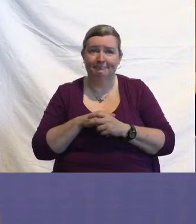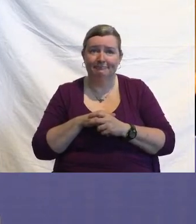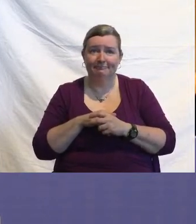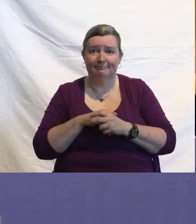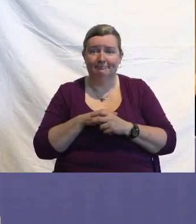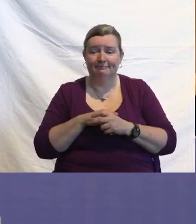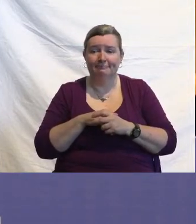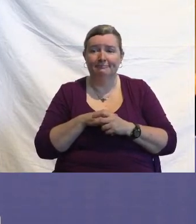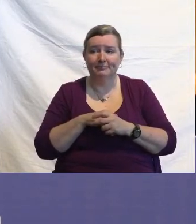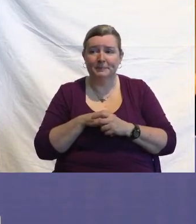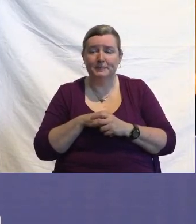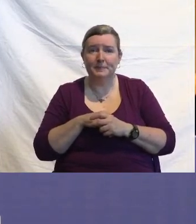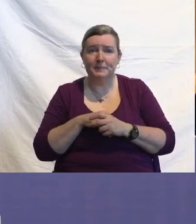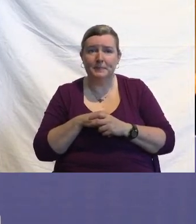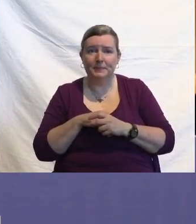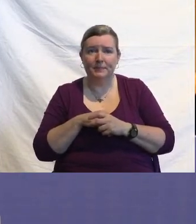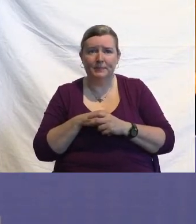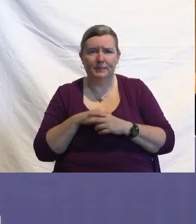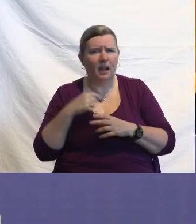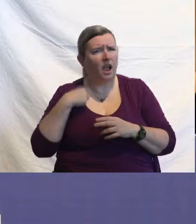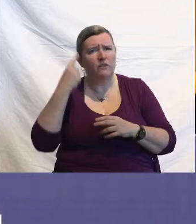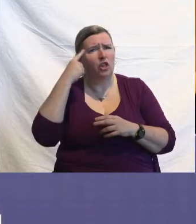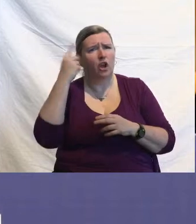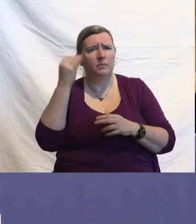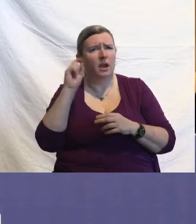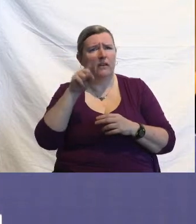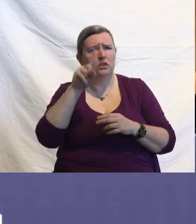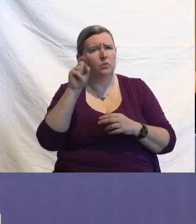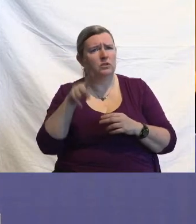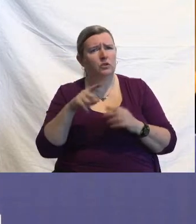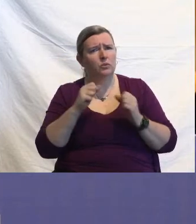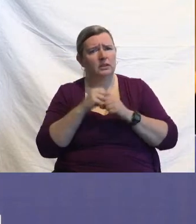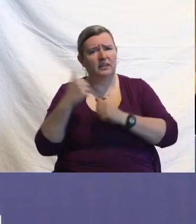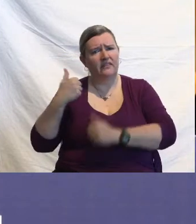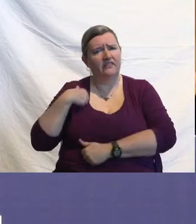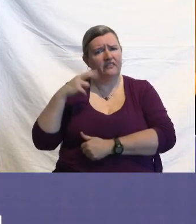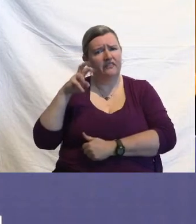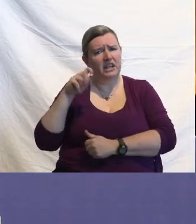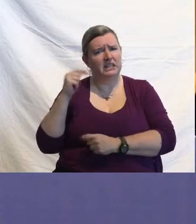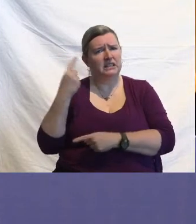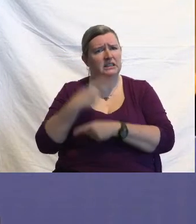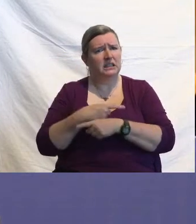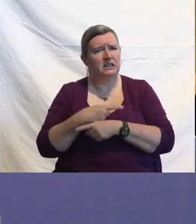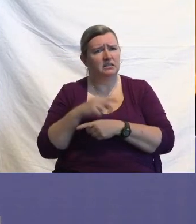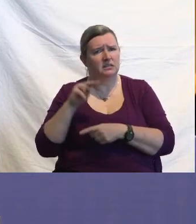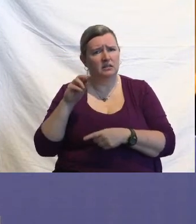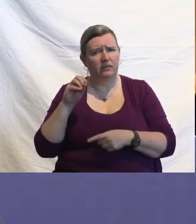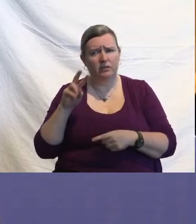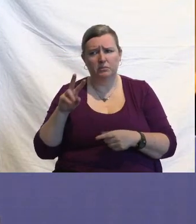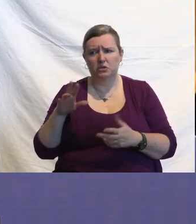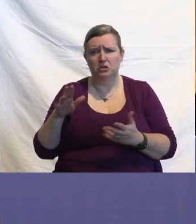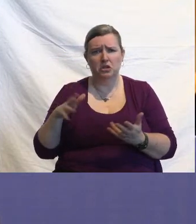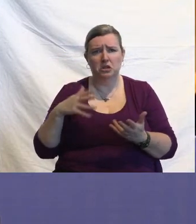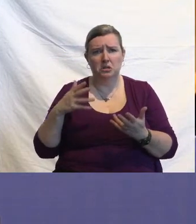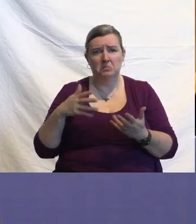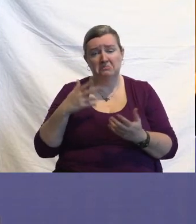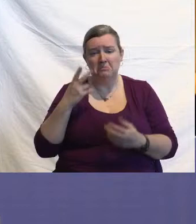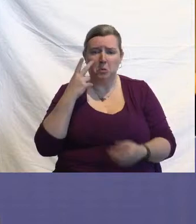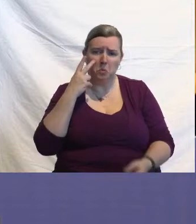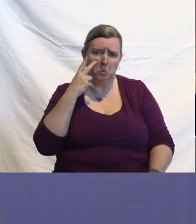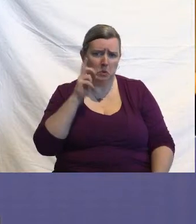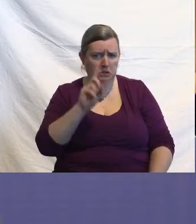I've not thought about the question of Veterans Day on motor vehicles, but let's come back to you on that